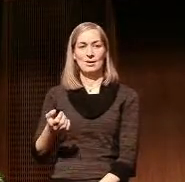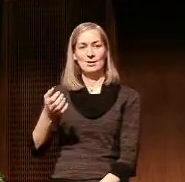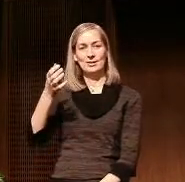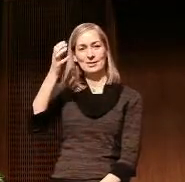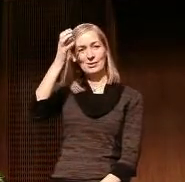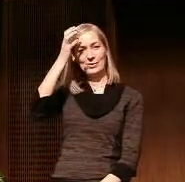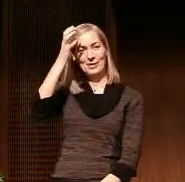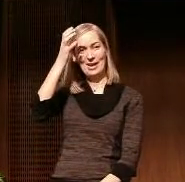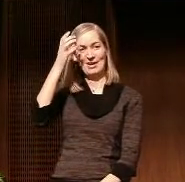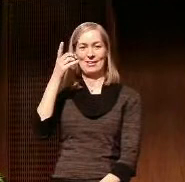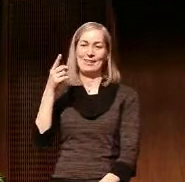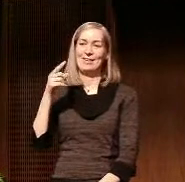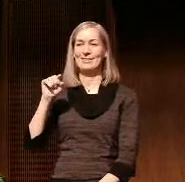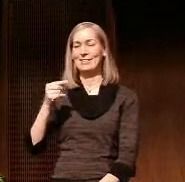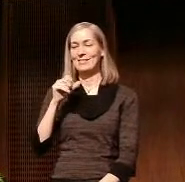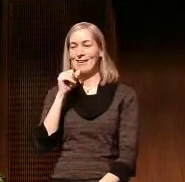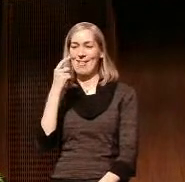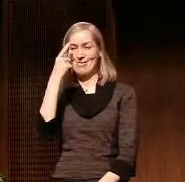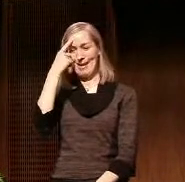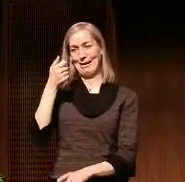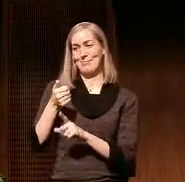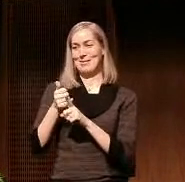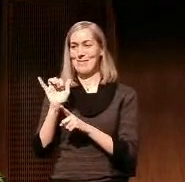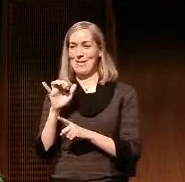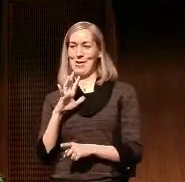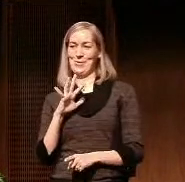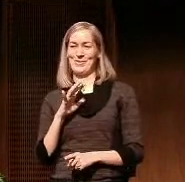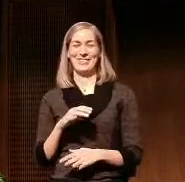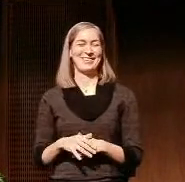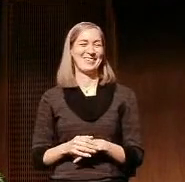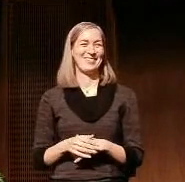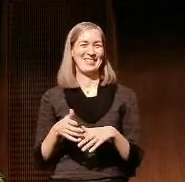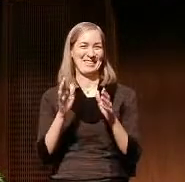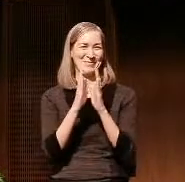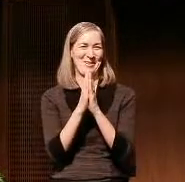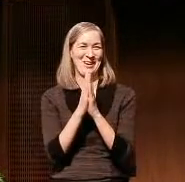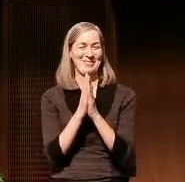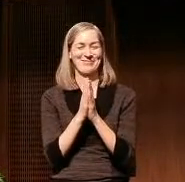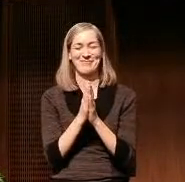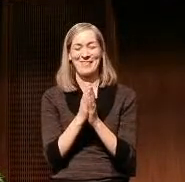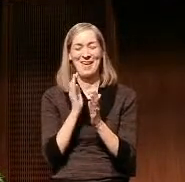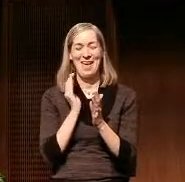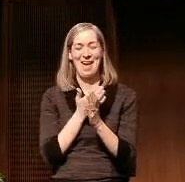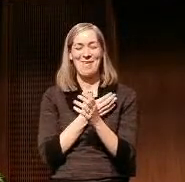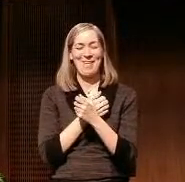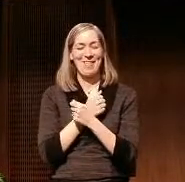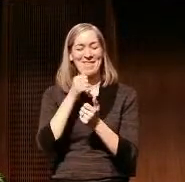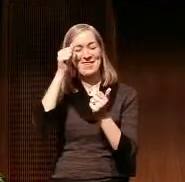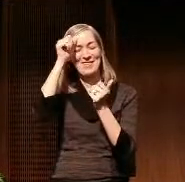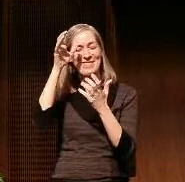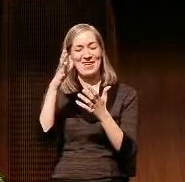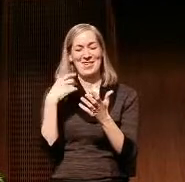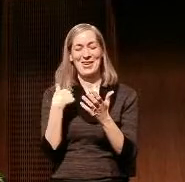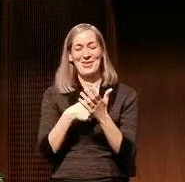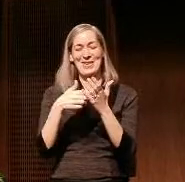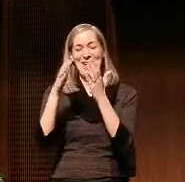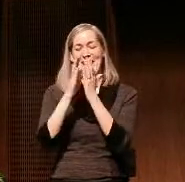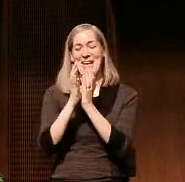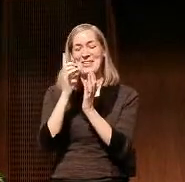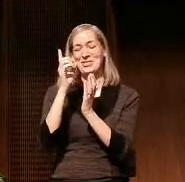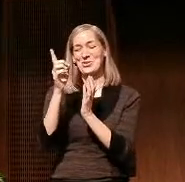think he was all that cool. Pray, please. Our loving Father, we ask you